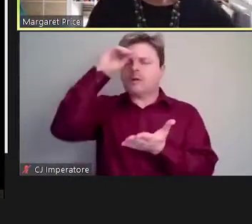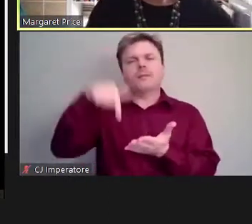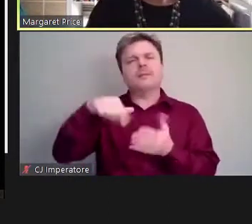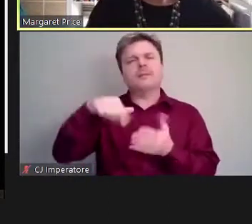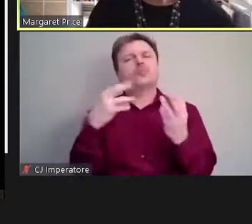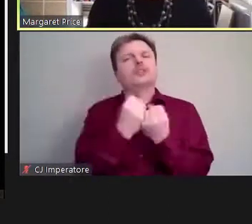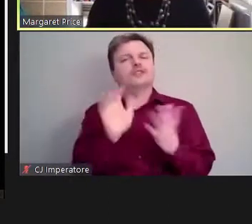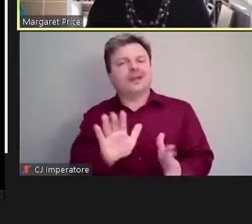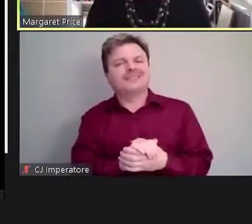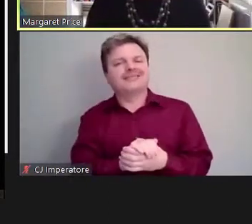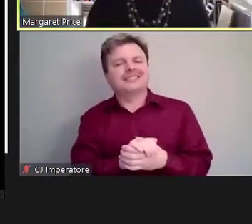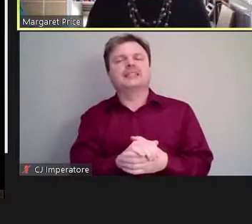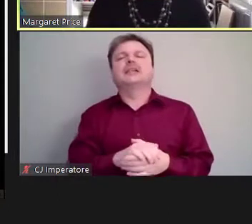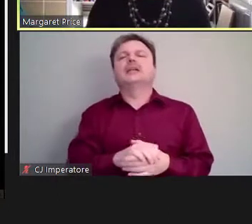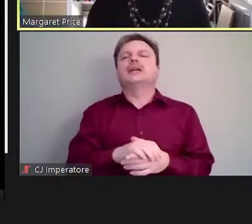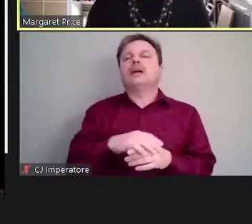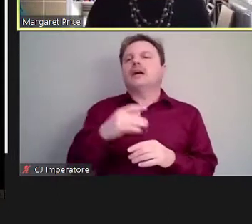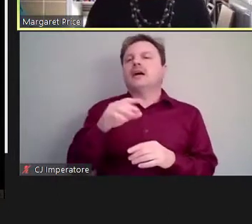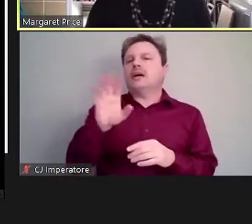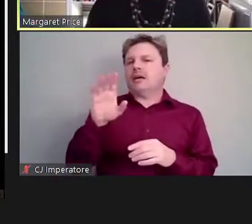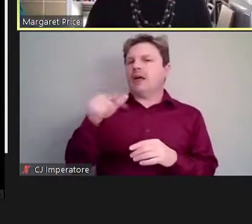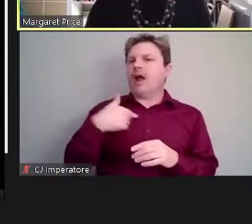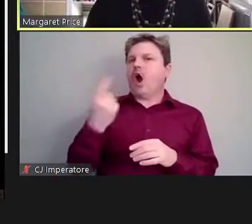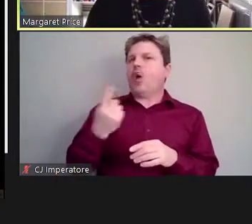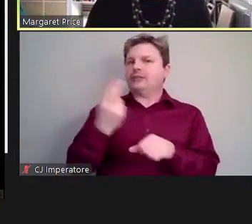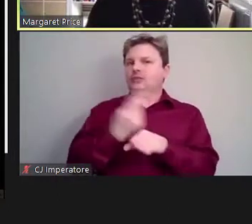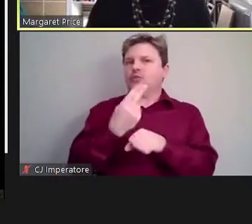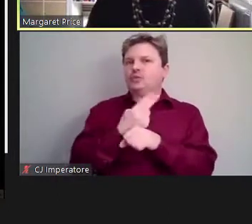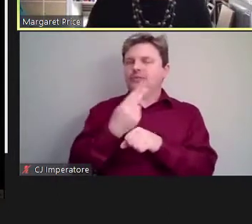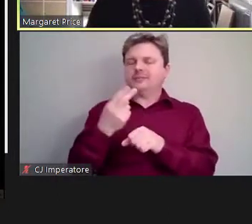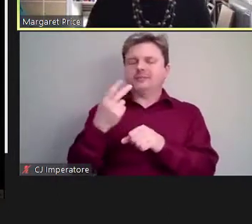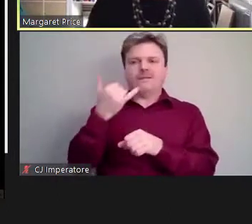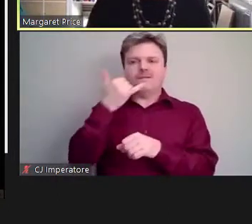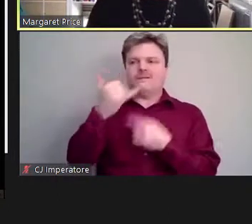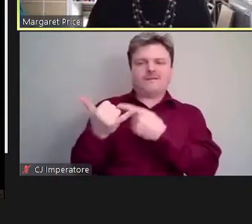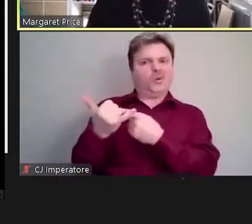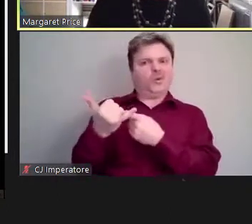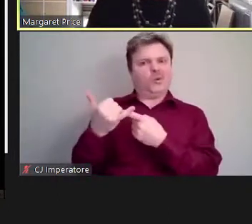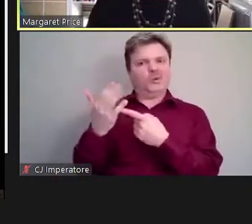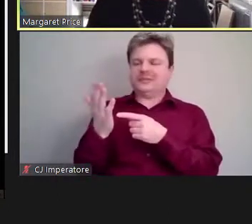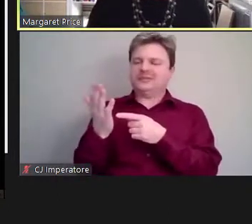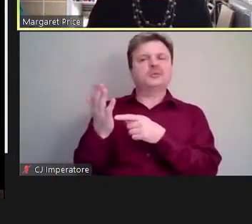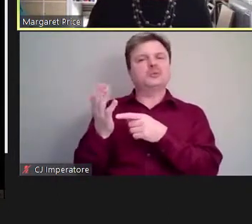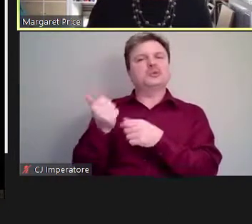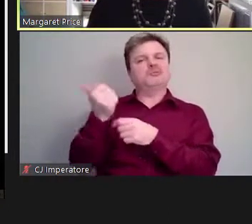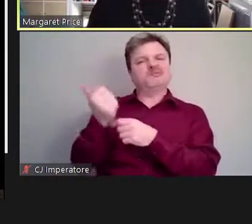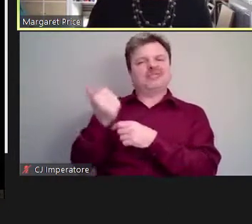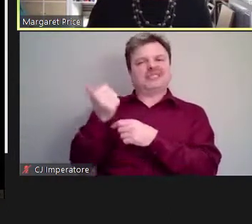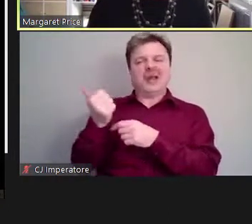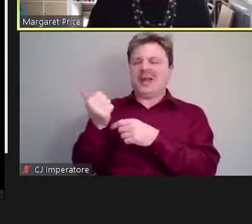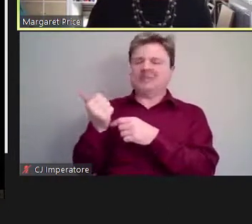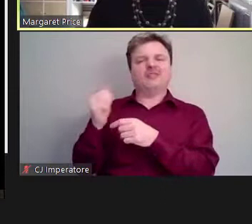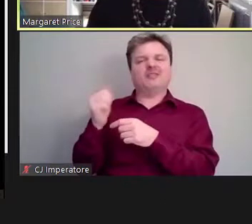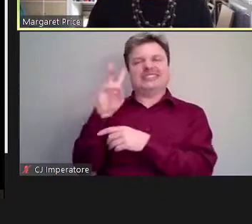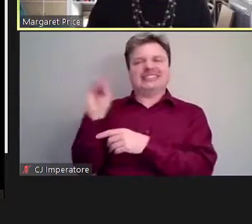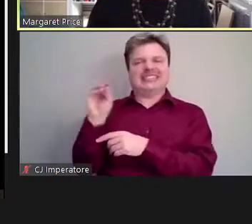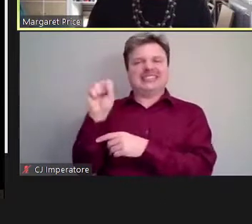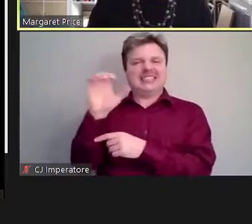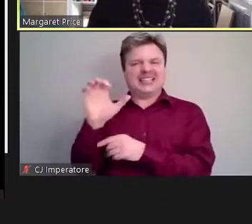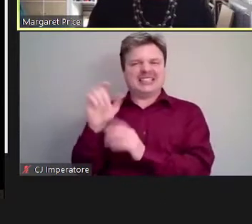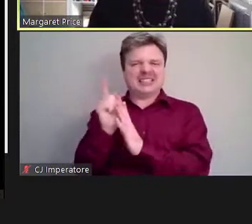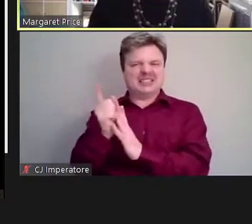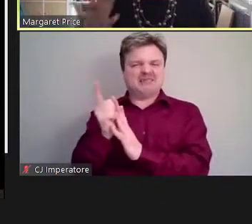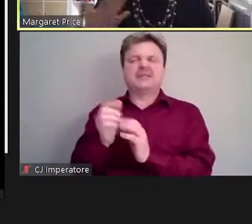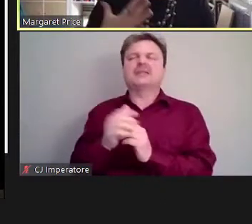these things, I always use my phone as a timer. You're also welcome to just use this time to